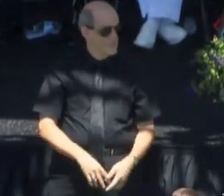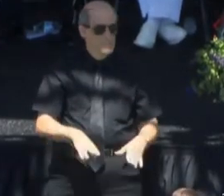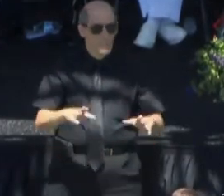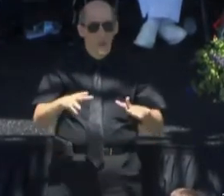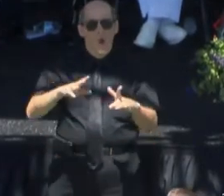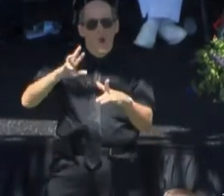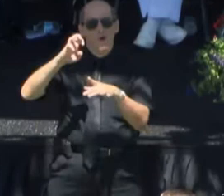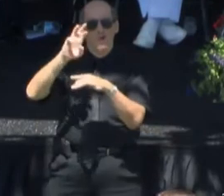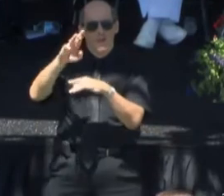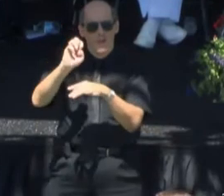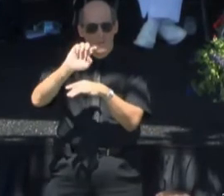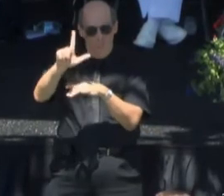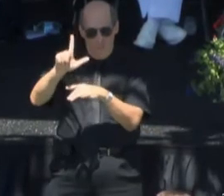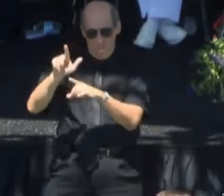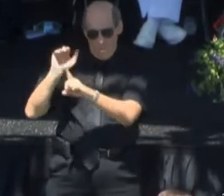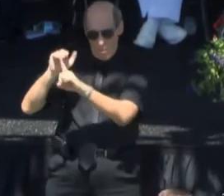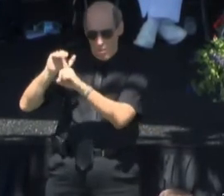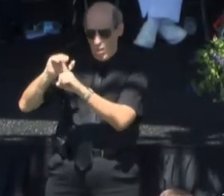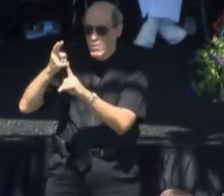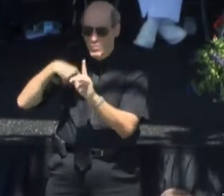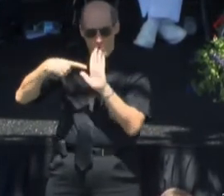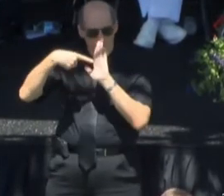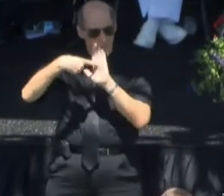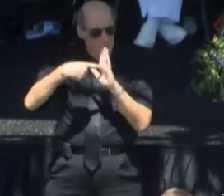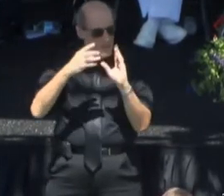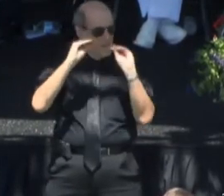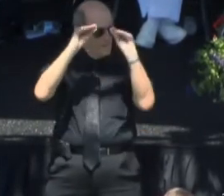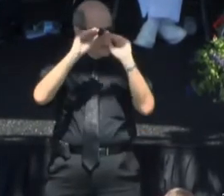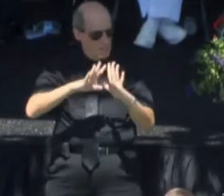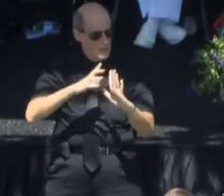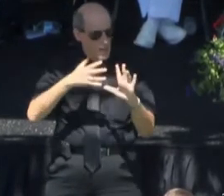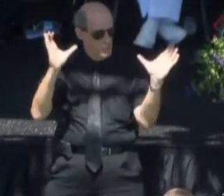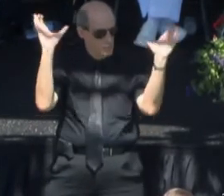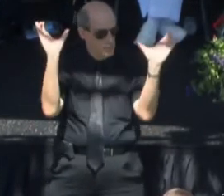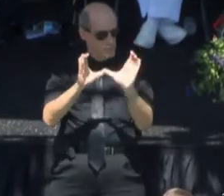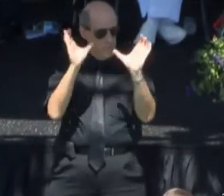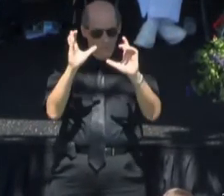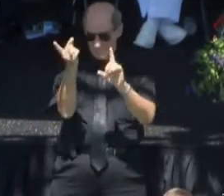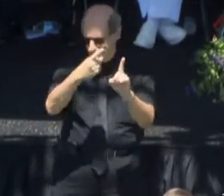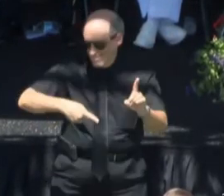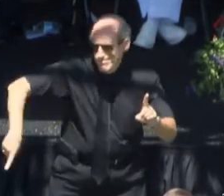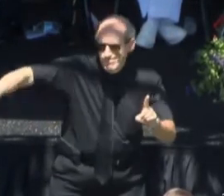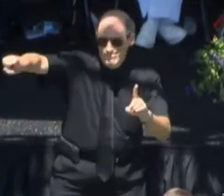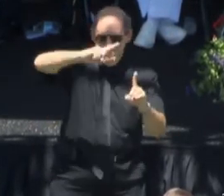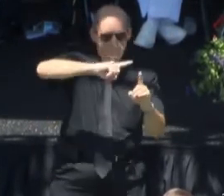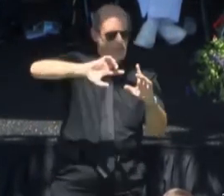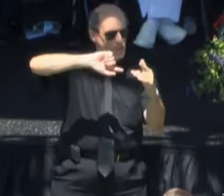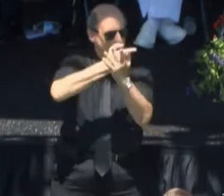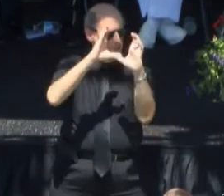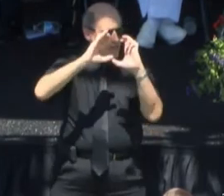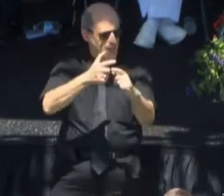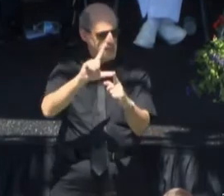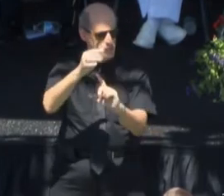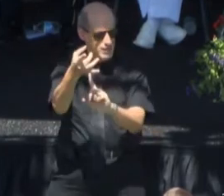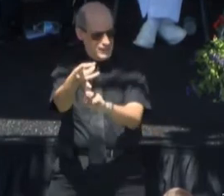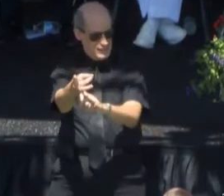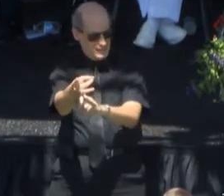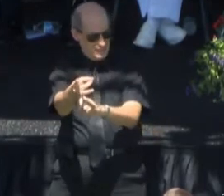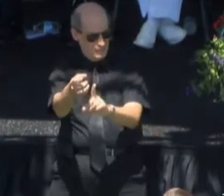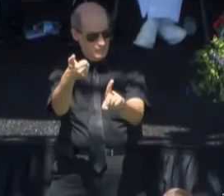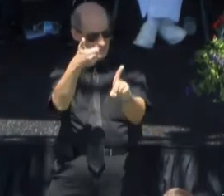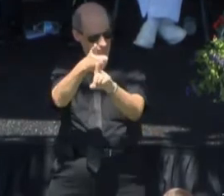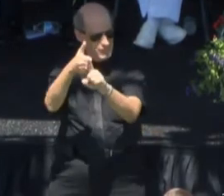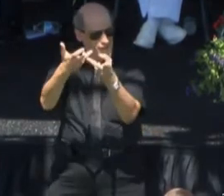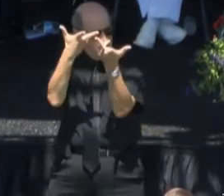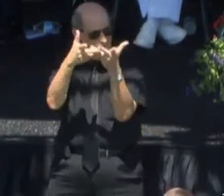Rear Admiral Hellis, on behalf of the faculty, I hereby certify that the members of the class of 2018